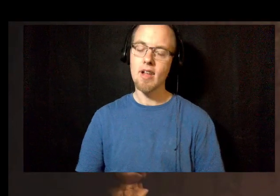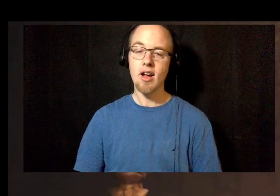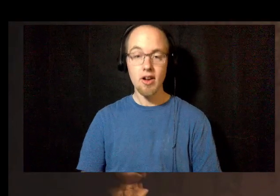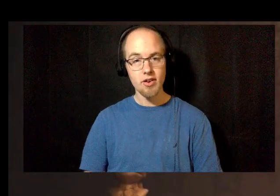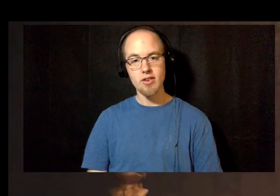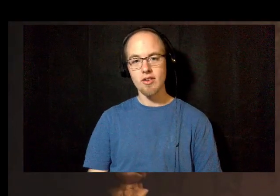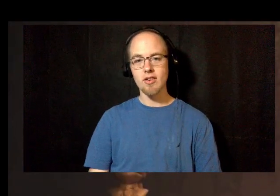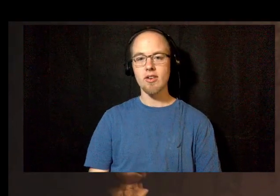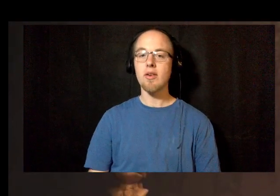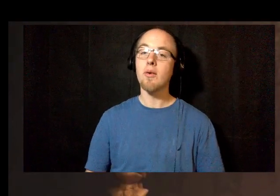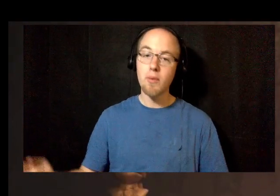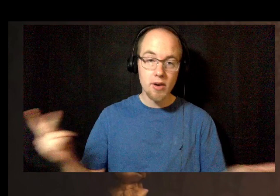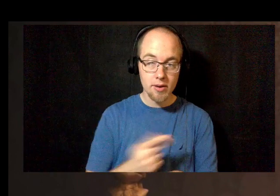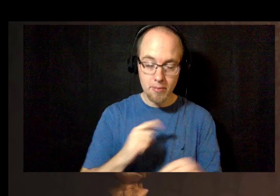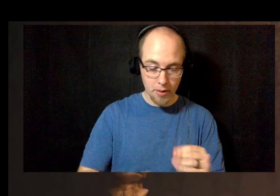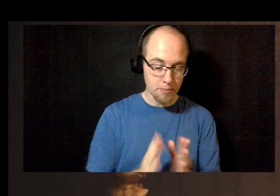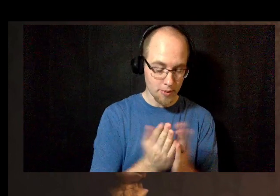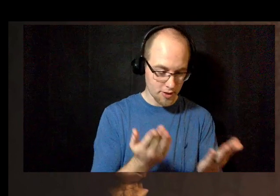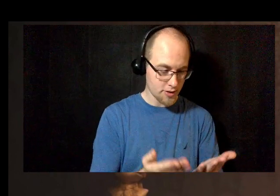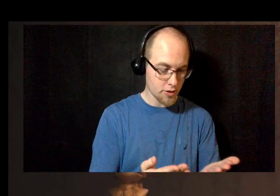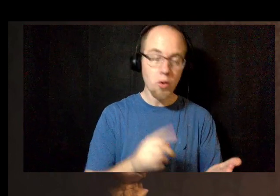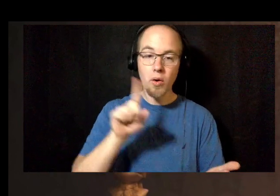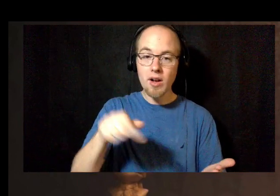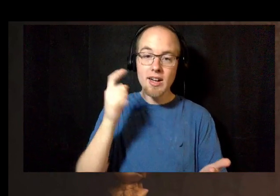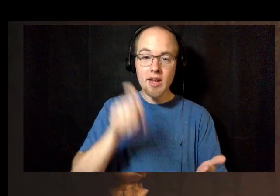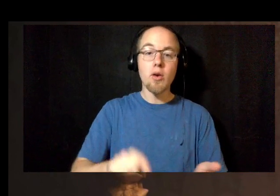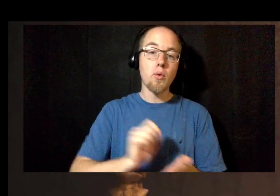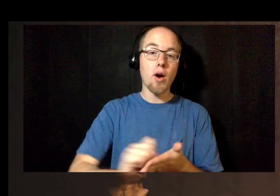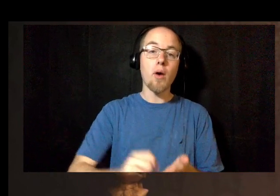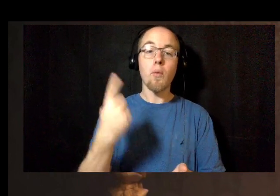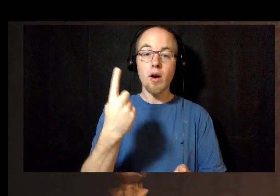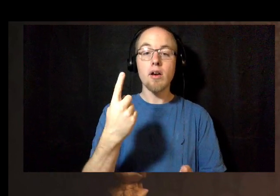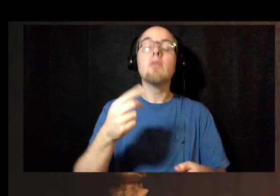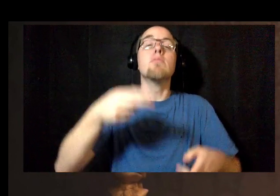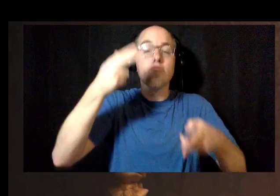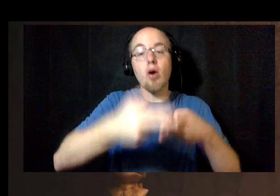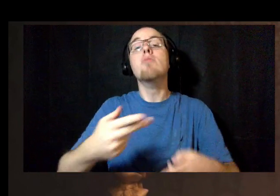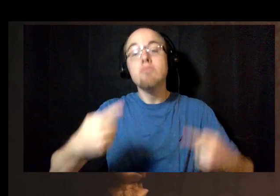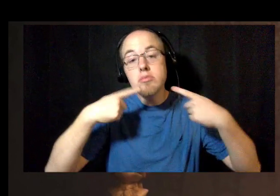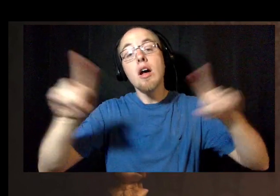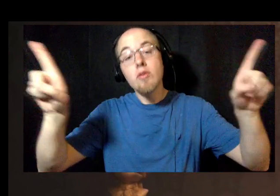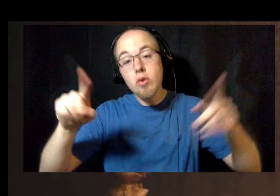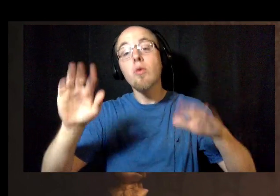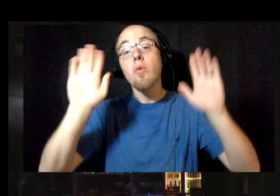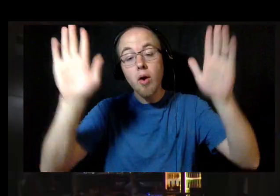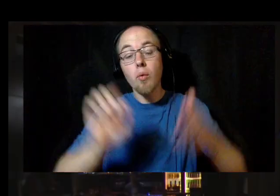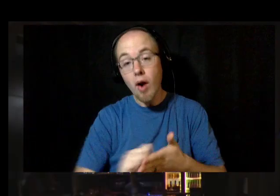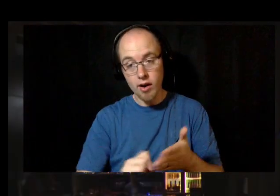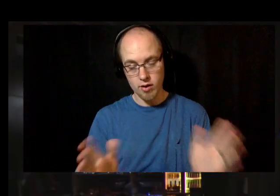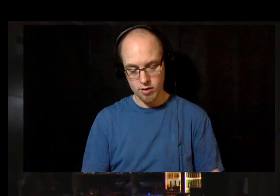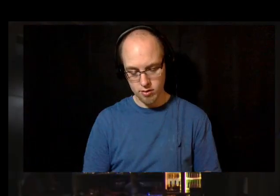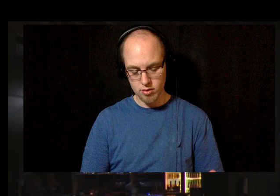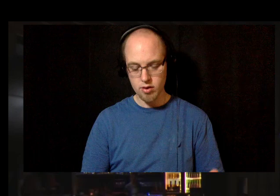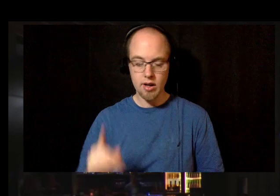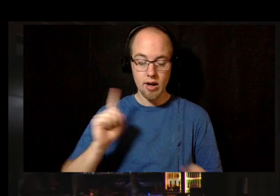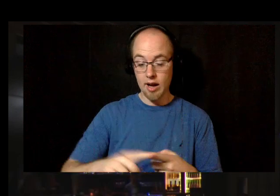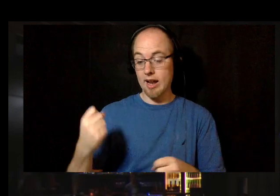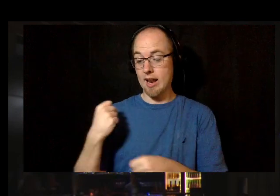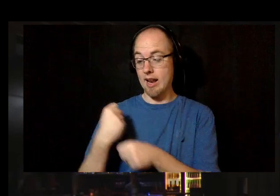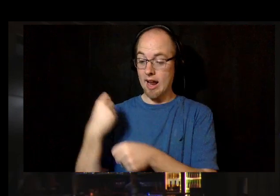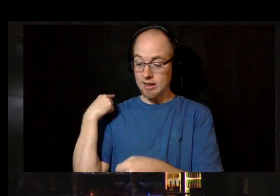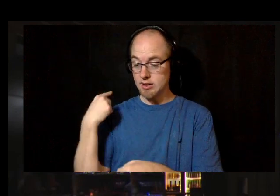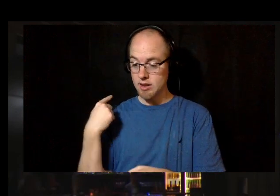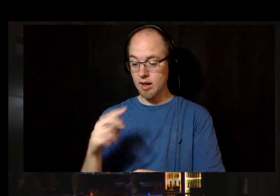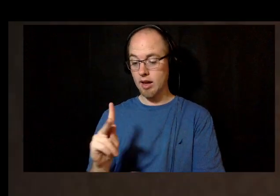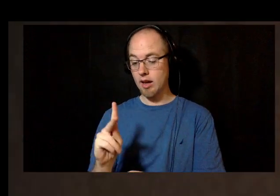Thing about books is that you only really need to write 1 to be considered to be a great writer. Until last year, To Kill a Mockingbird